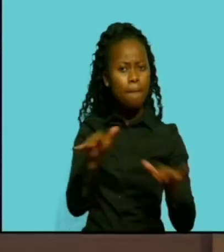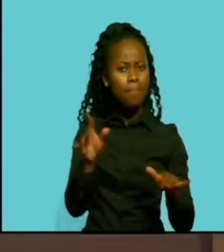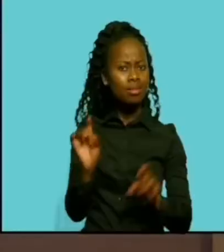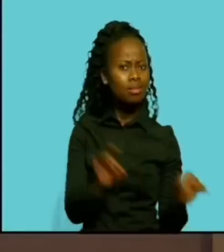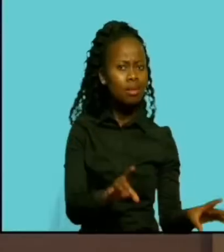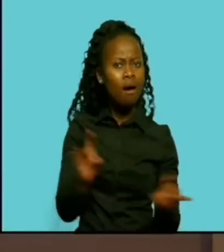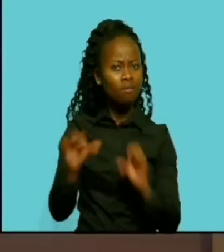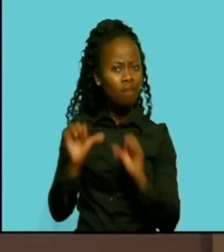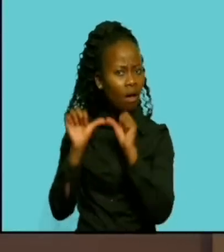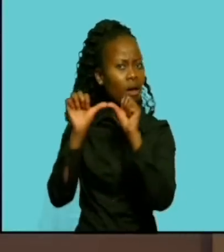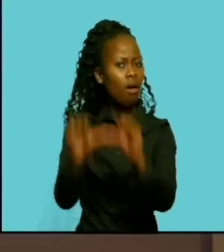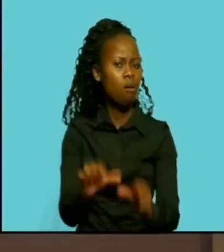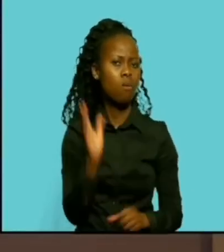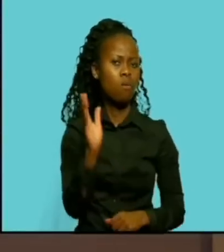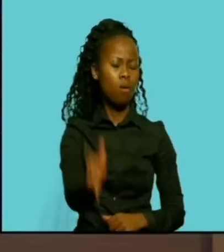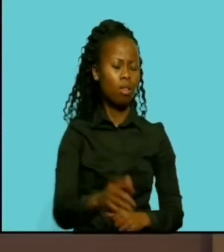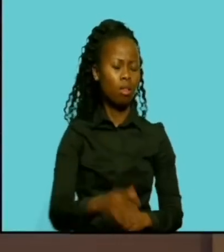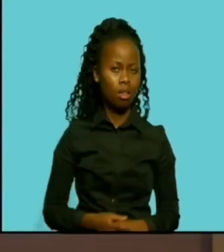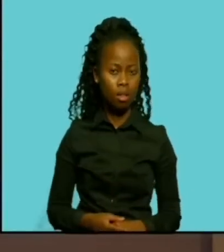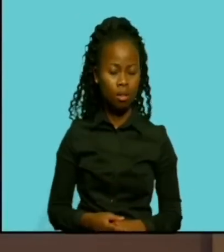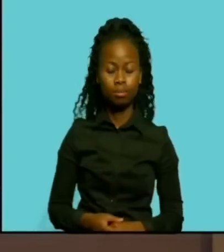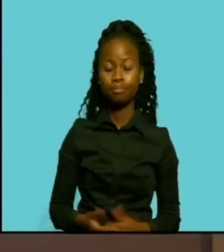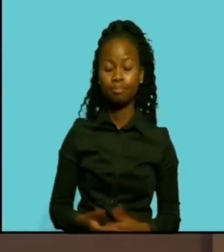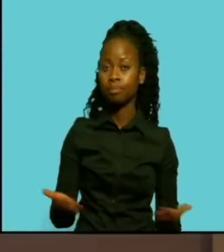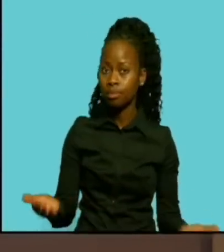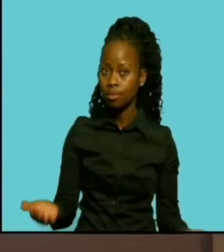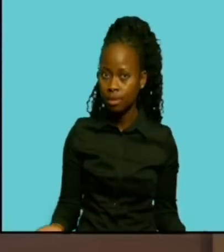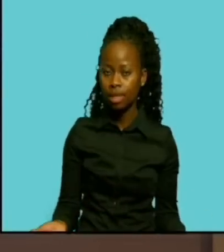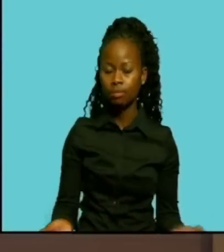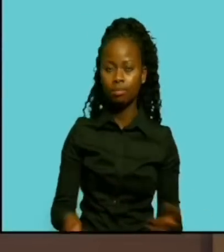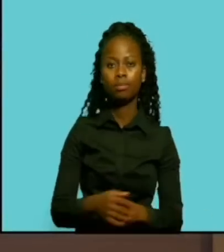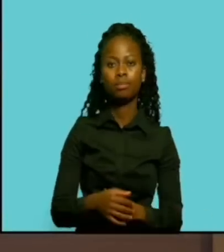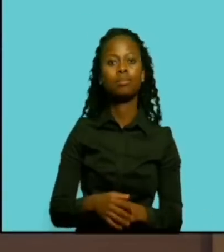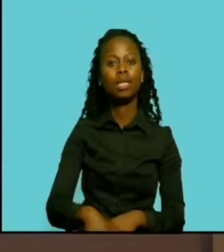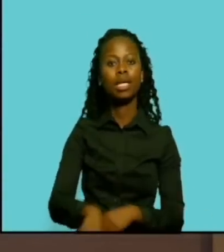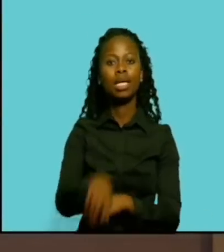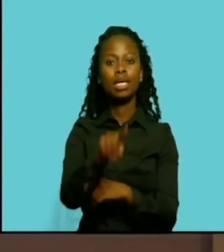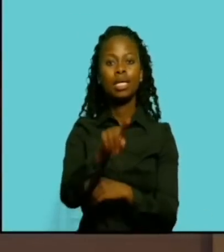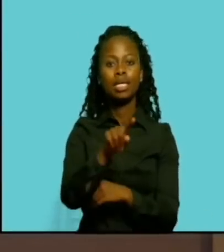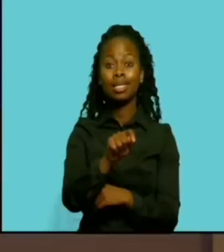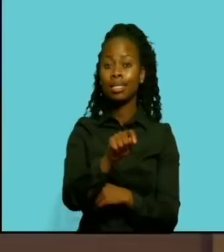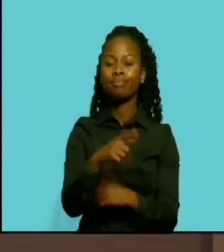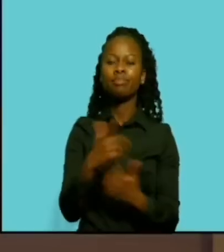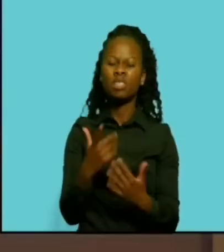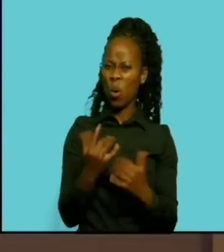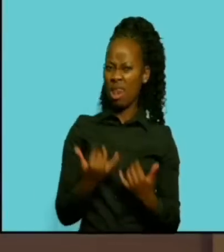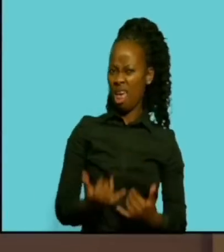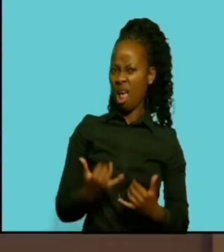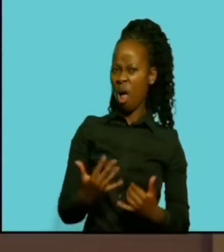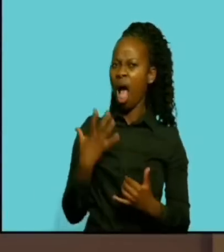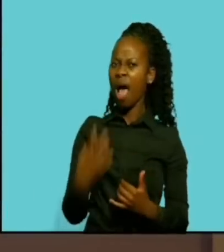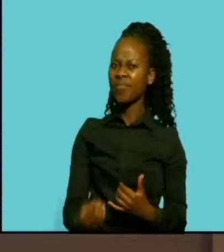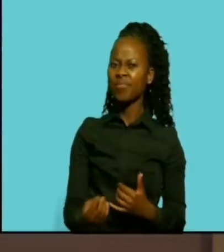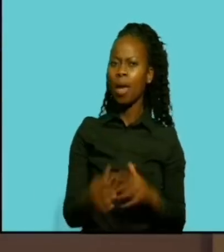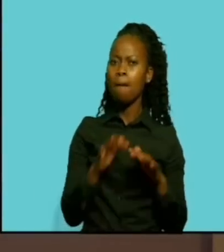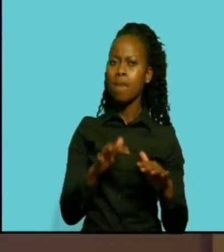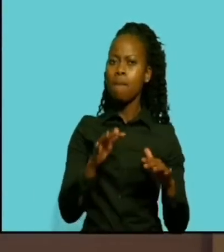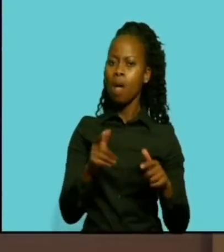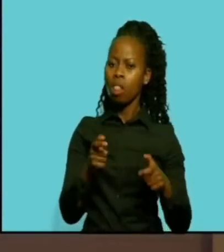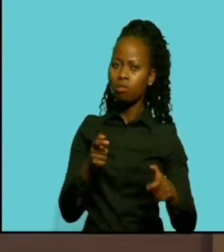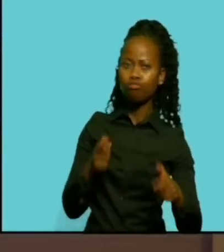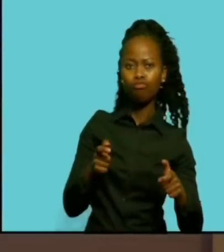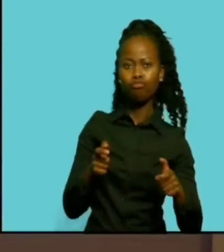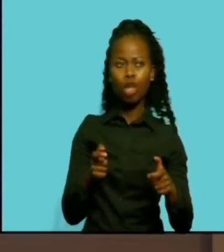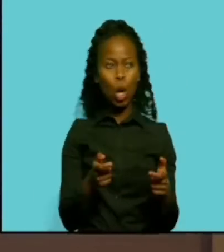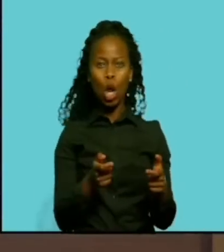the last ones. The reason why you have got technocrats running a central bank is precisely